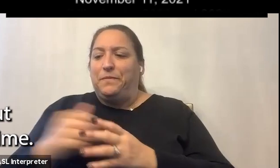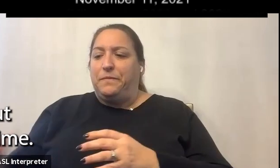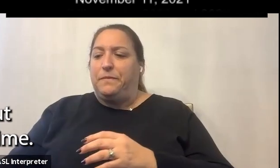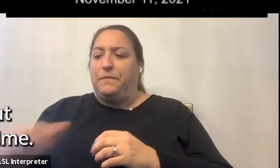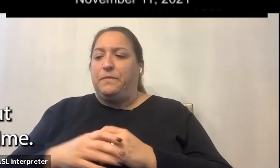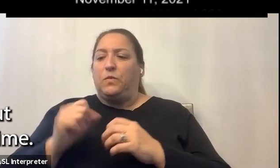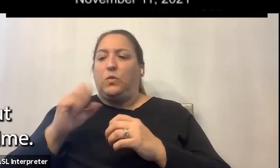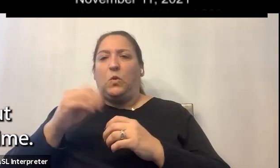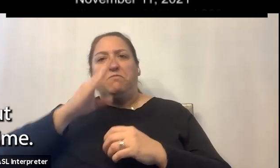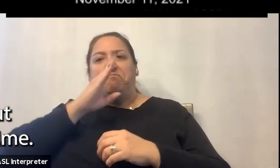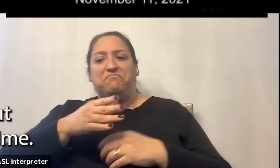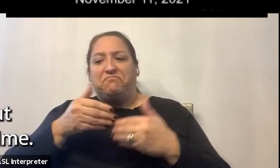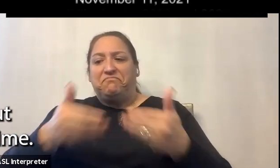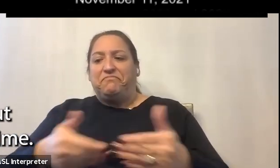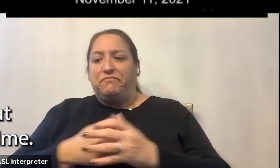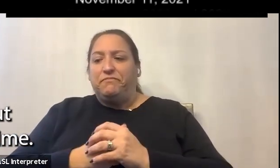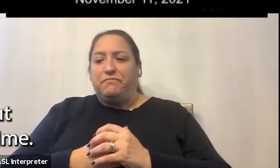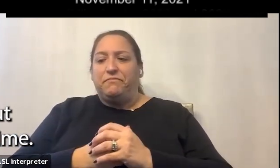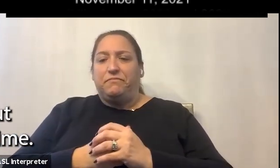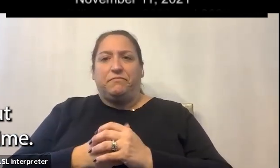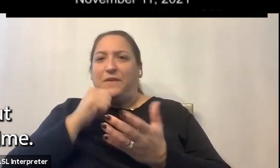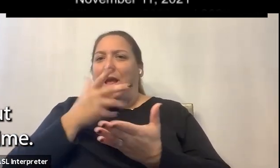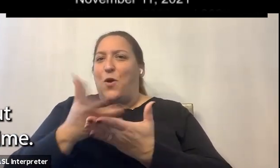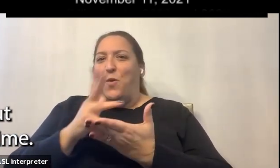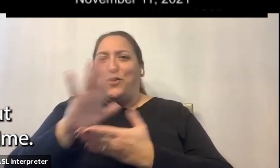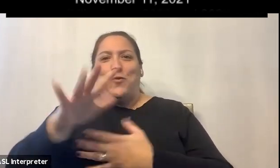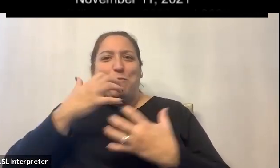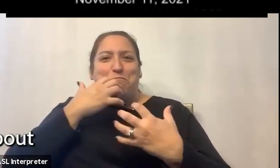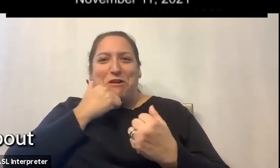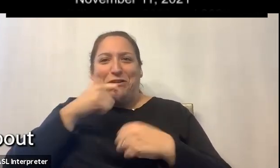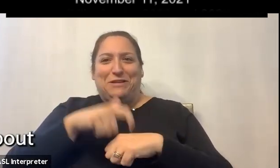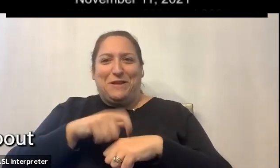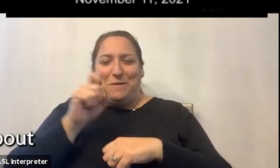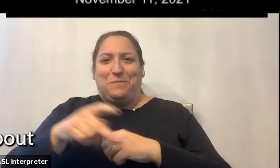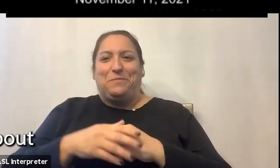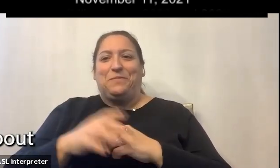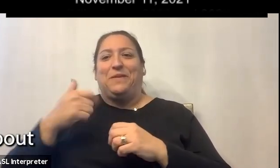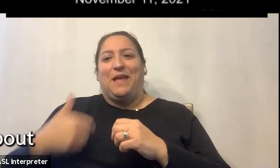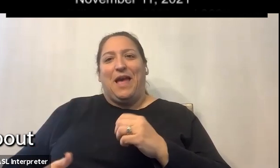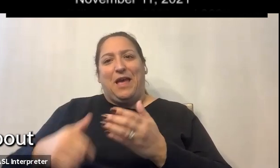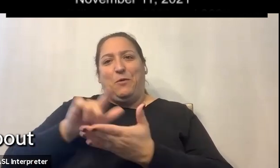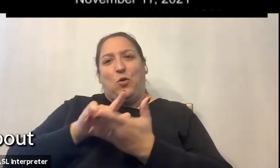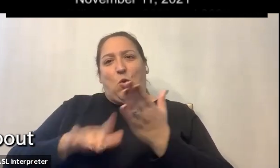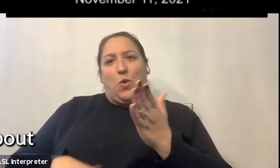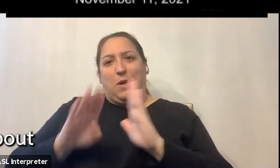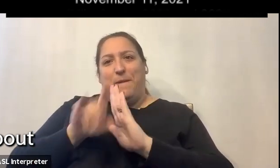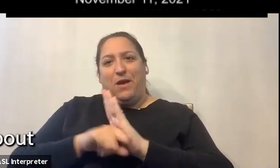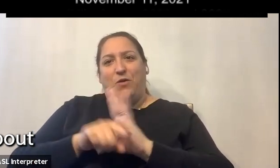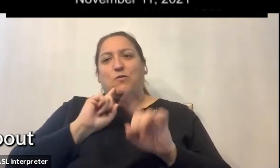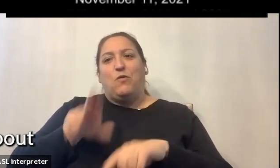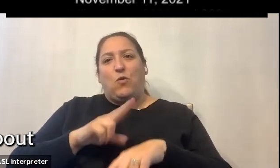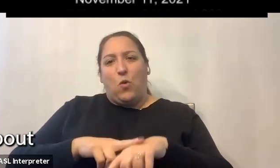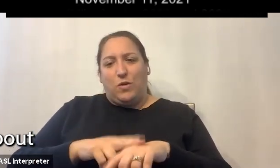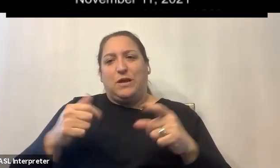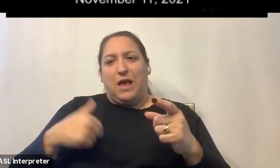let me go straight into it without wasting any more of your precious time. I am a lawyer by background, so of course, much of what